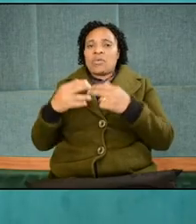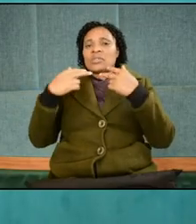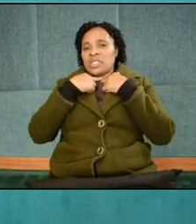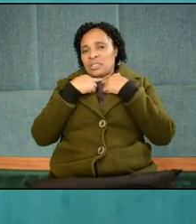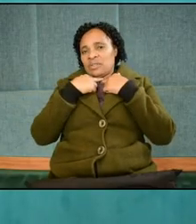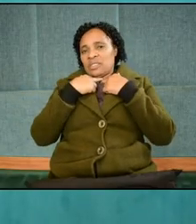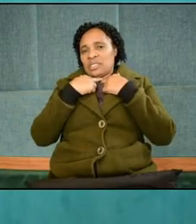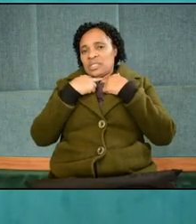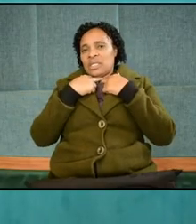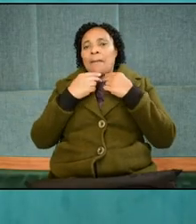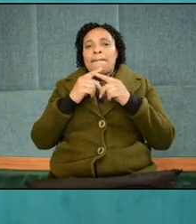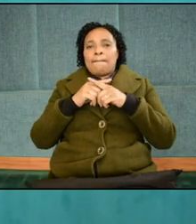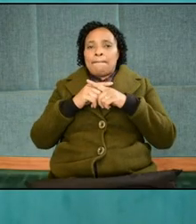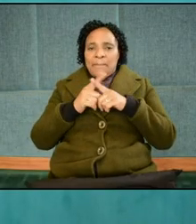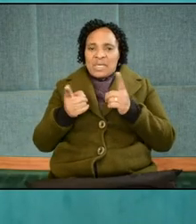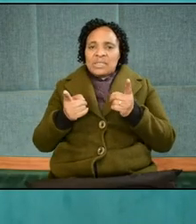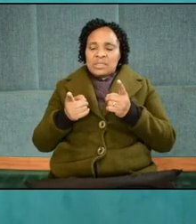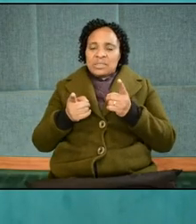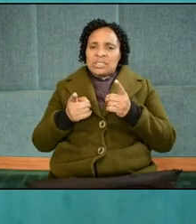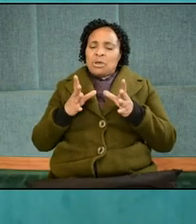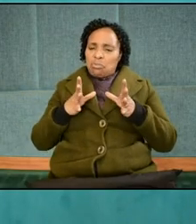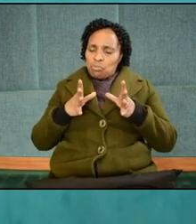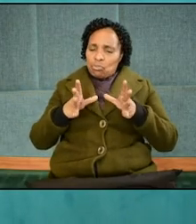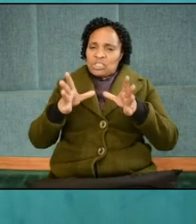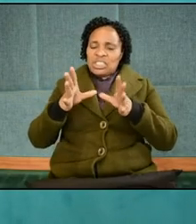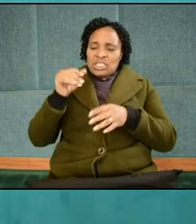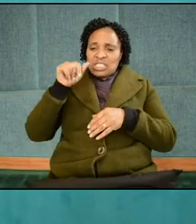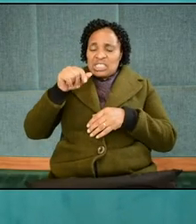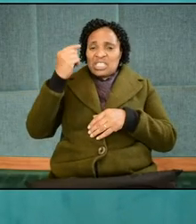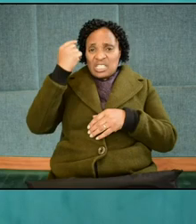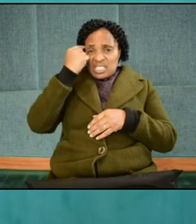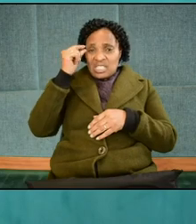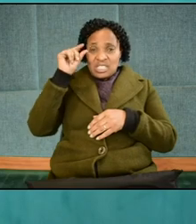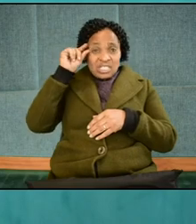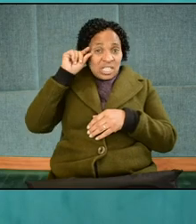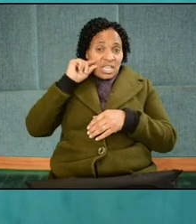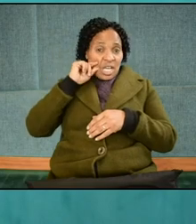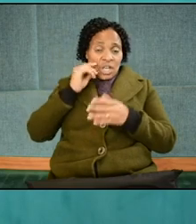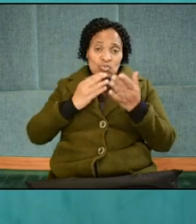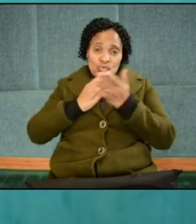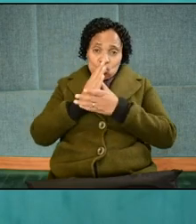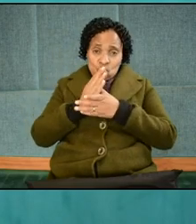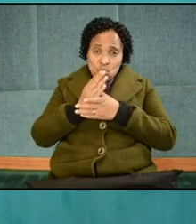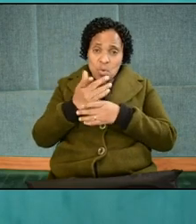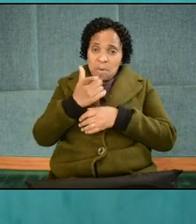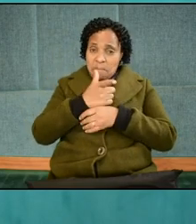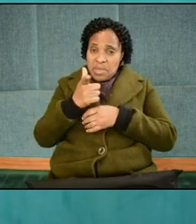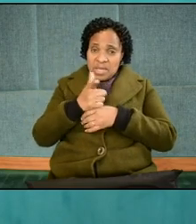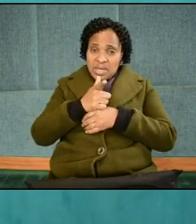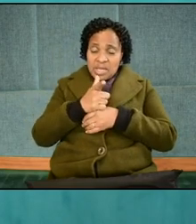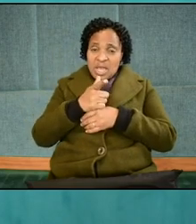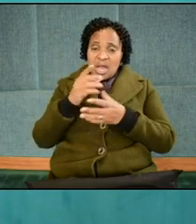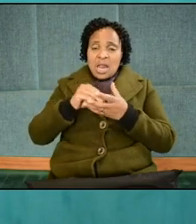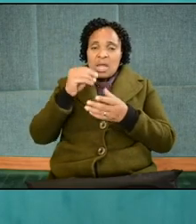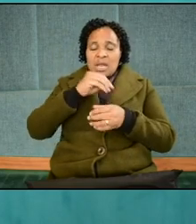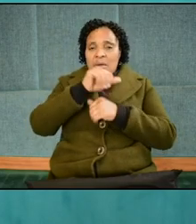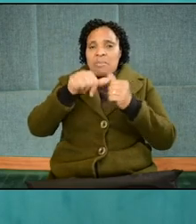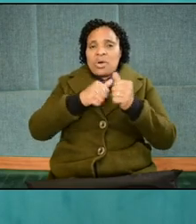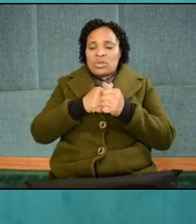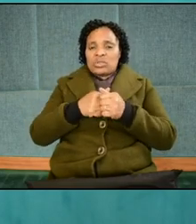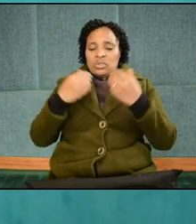but it is pushing his agenda through media, because that's where we learn about dress,